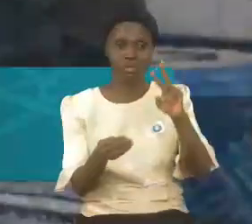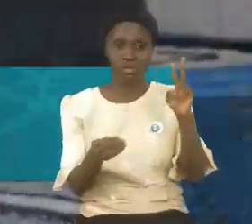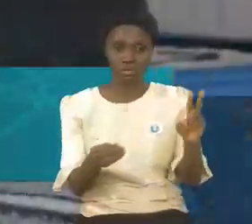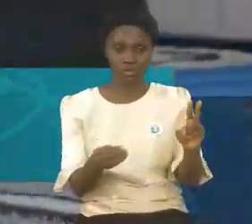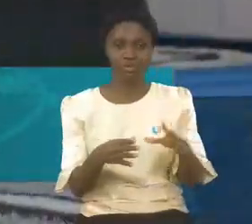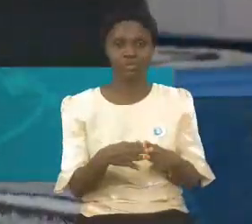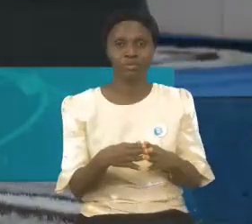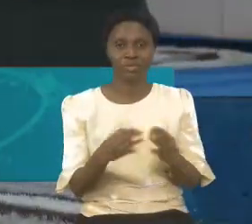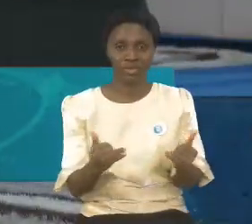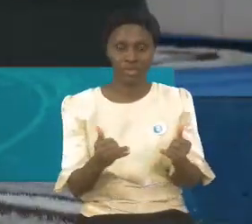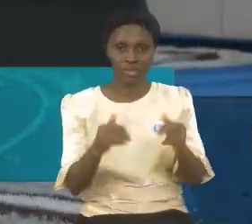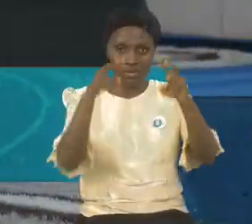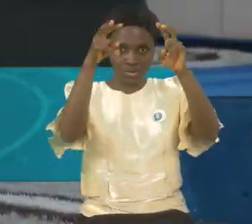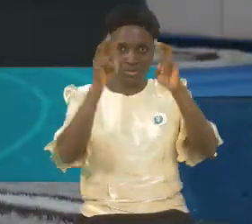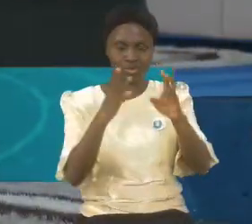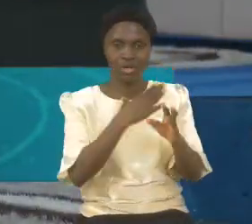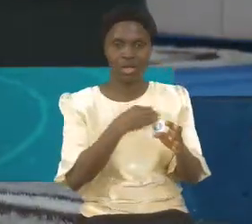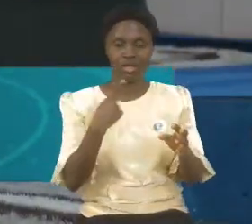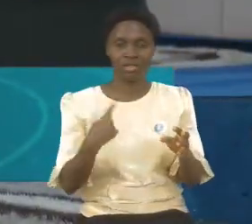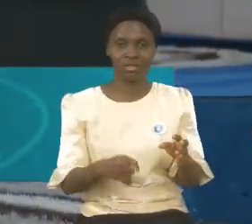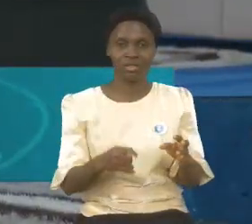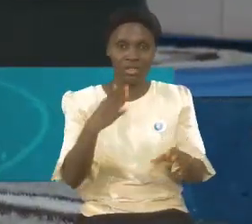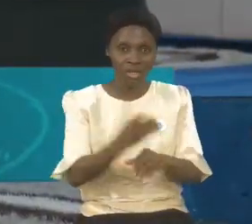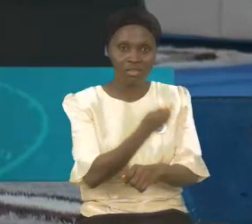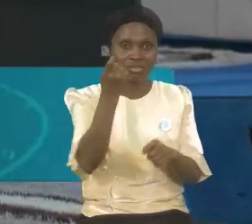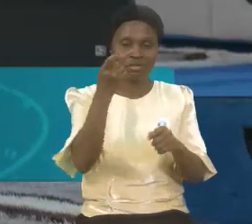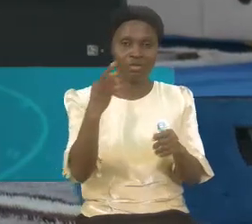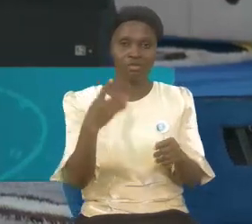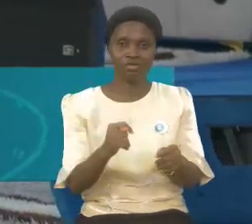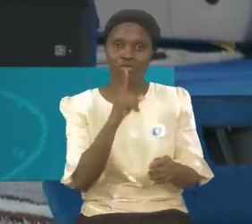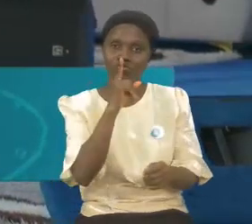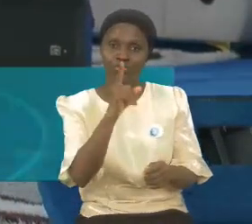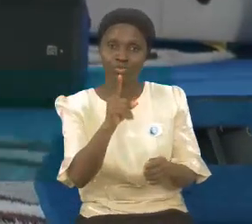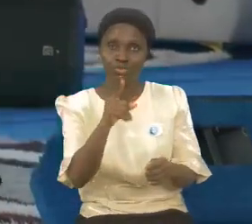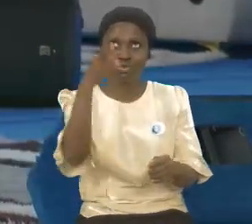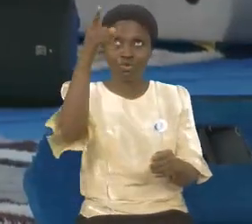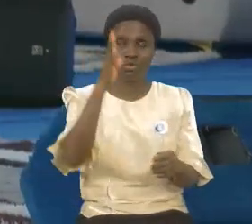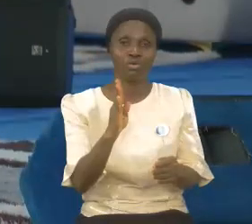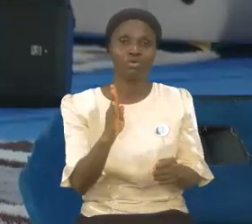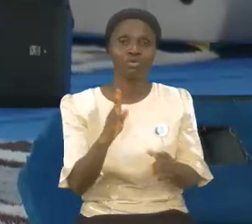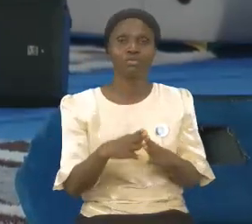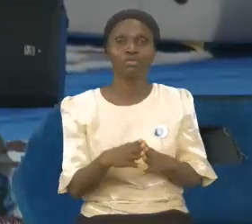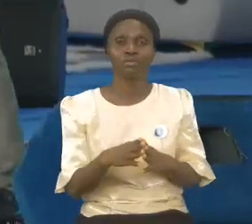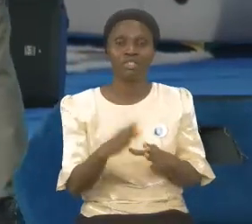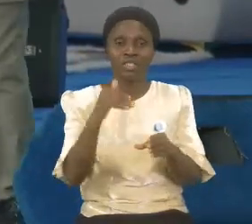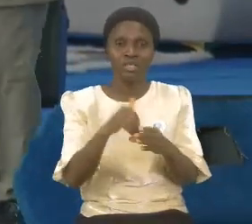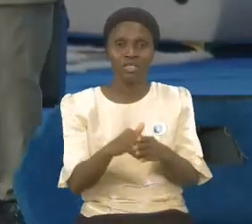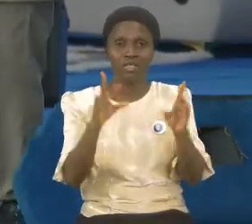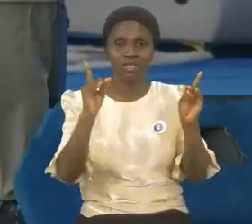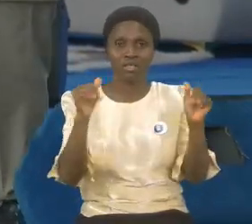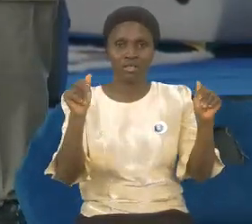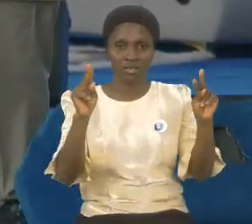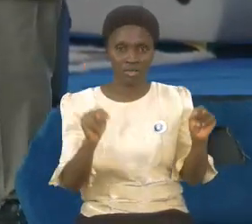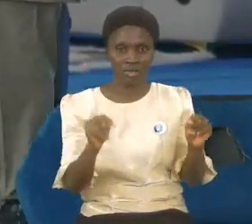and the triumph of the true God. We're coming back to Daniel chapter